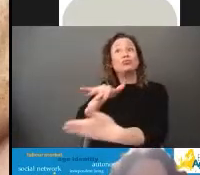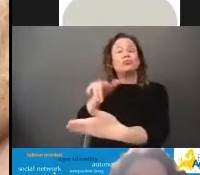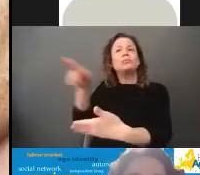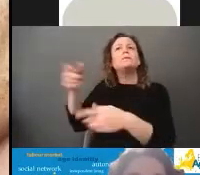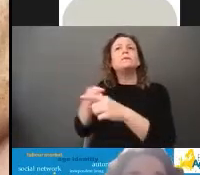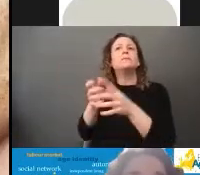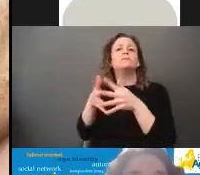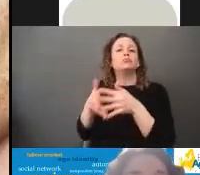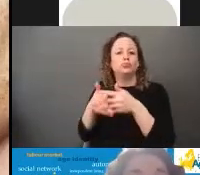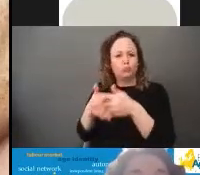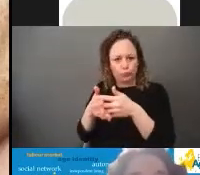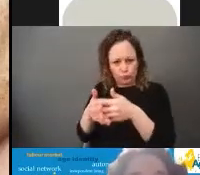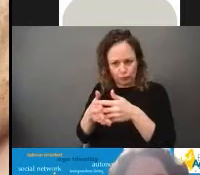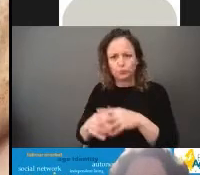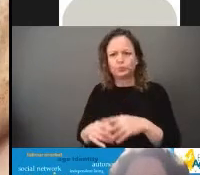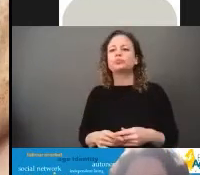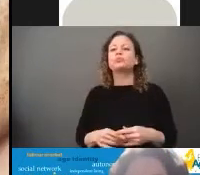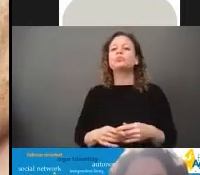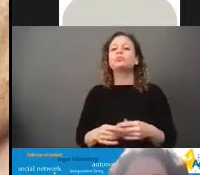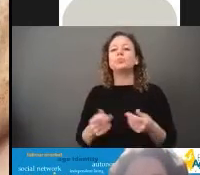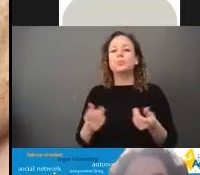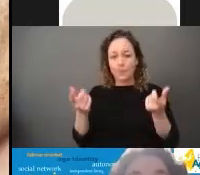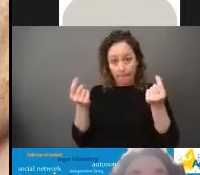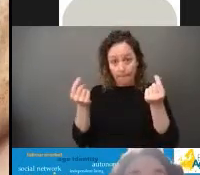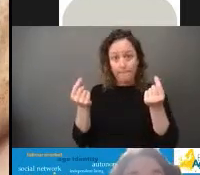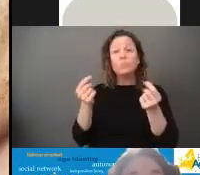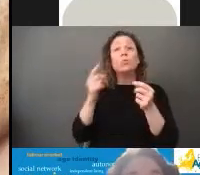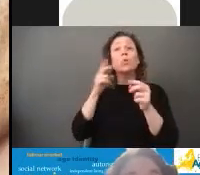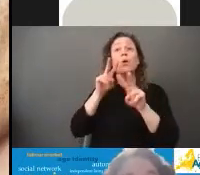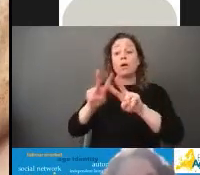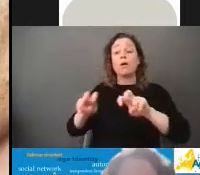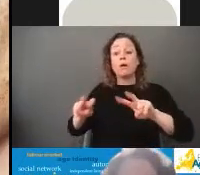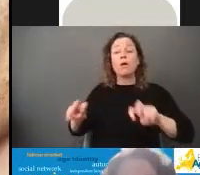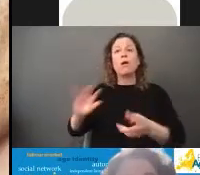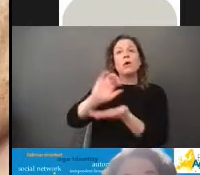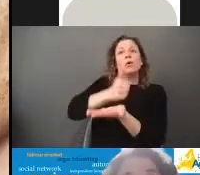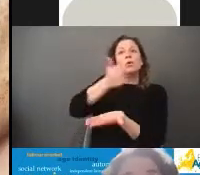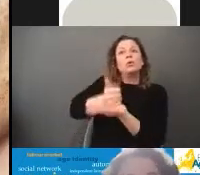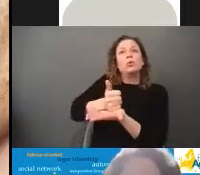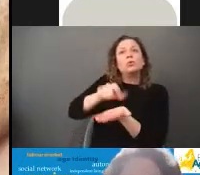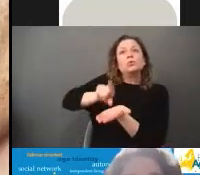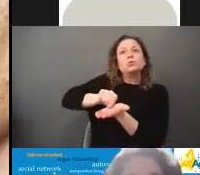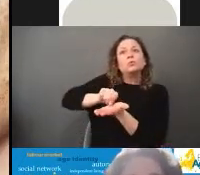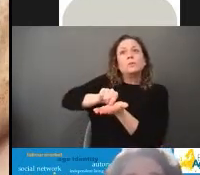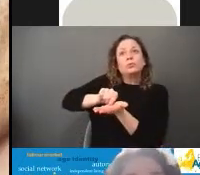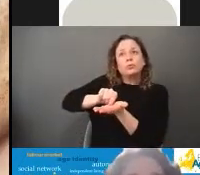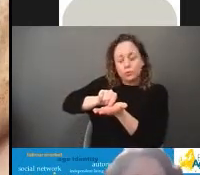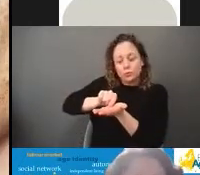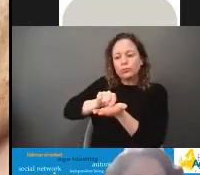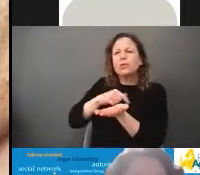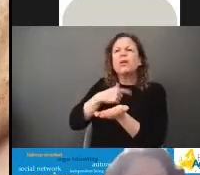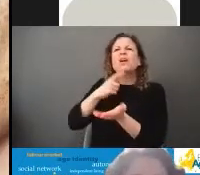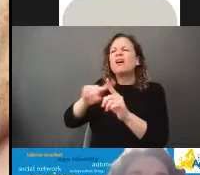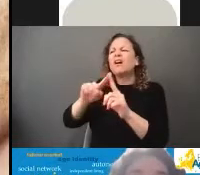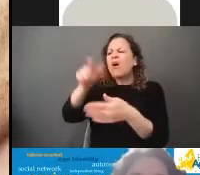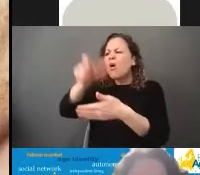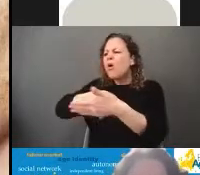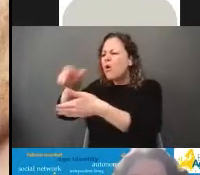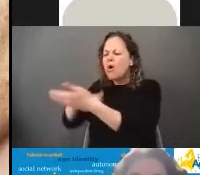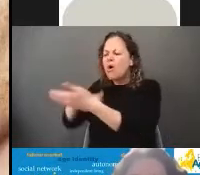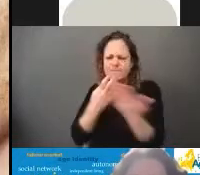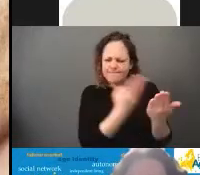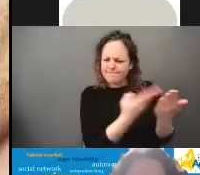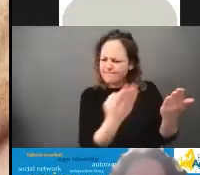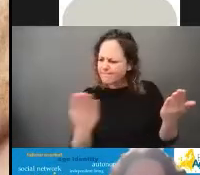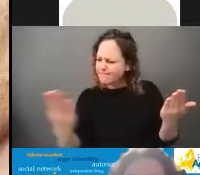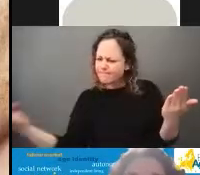analyzed newspapers articles that discussed the issue of nursing homes in the United States during